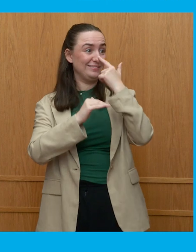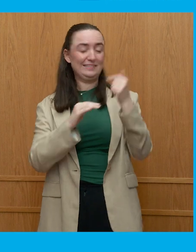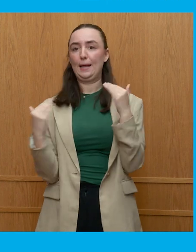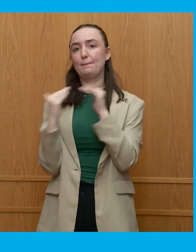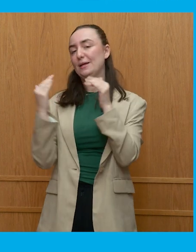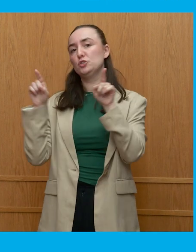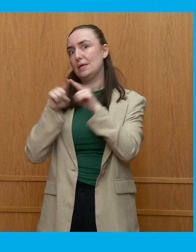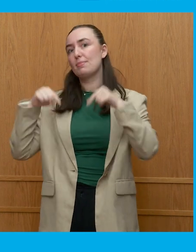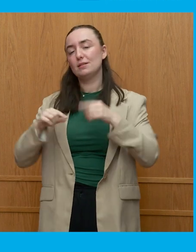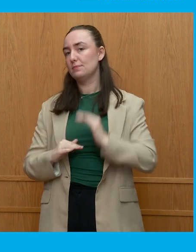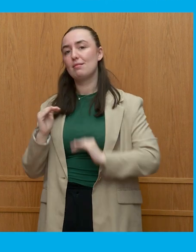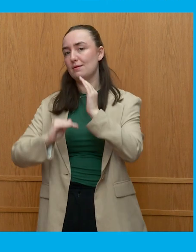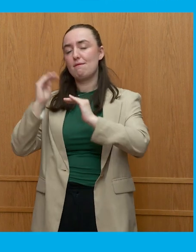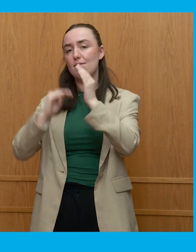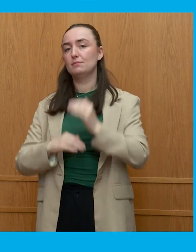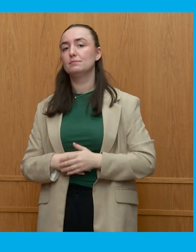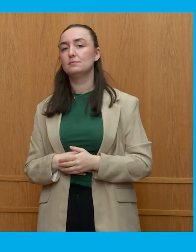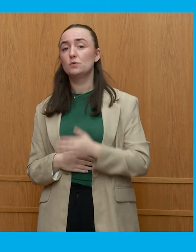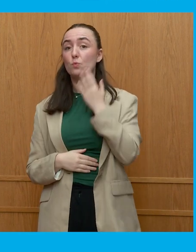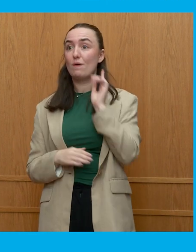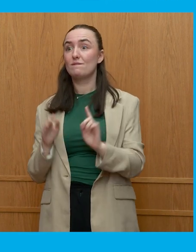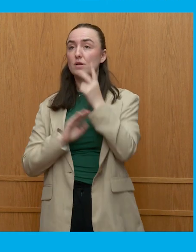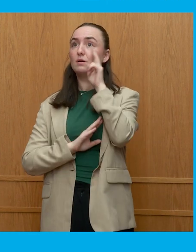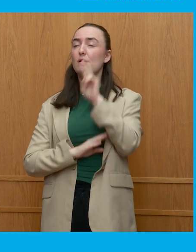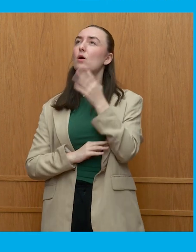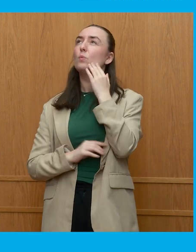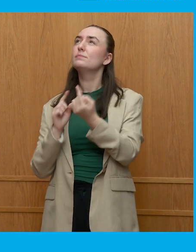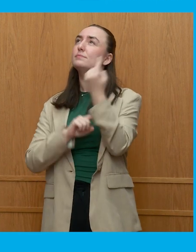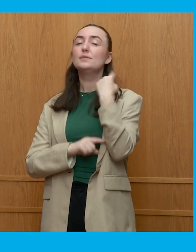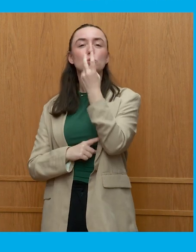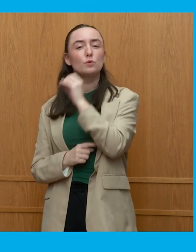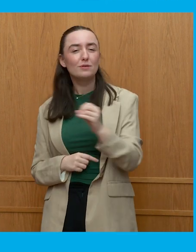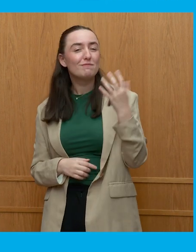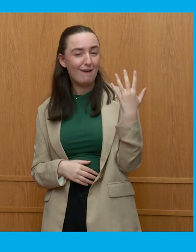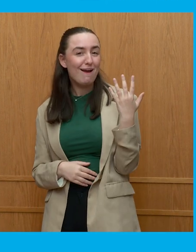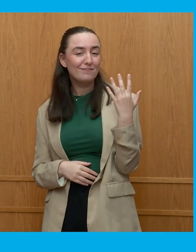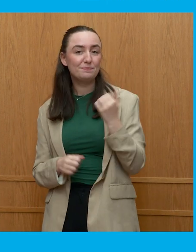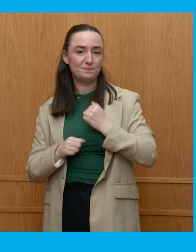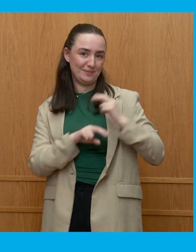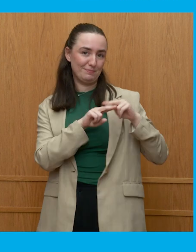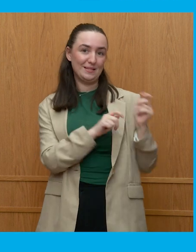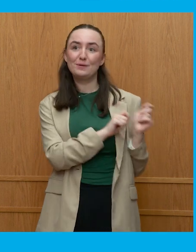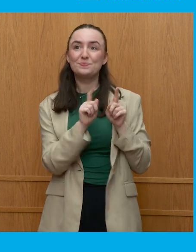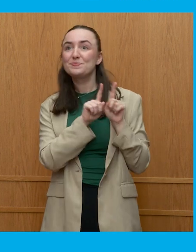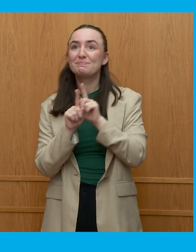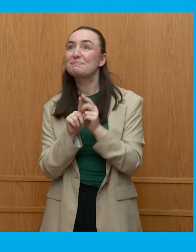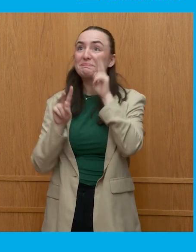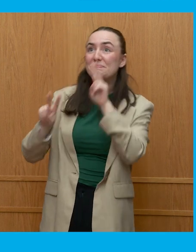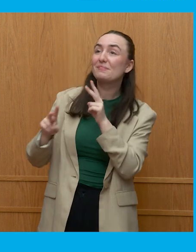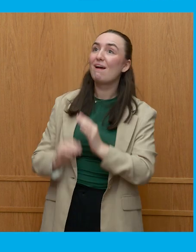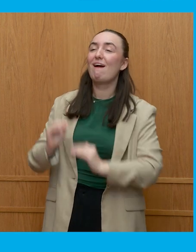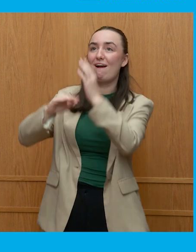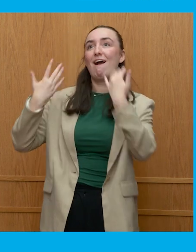it's, from the first time I saw it, I think in 2005, my dad took me here. So I took photographs